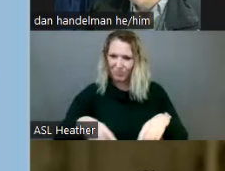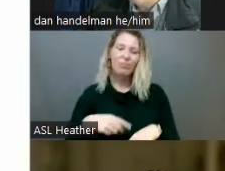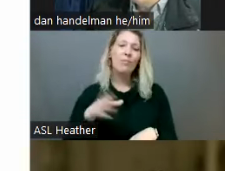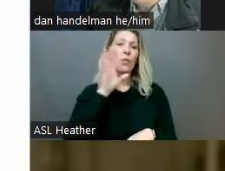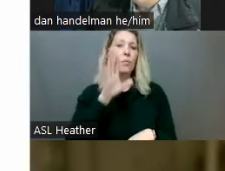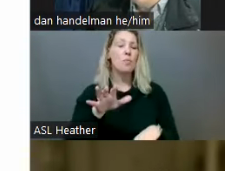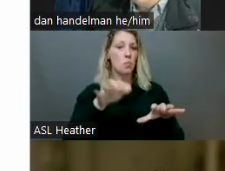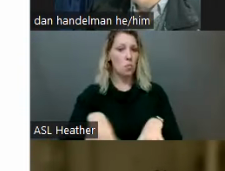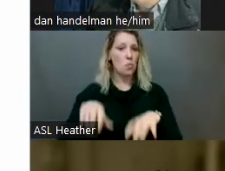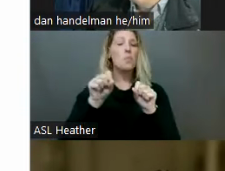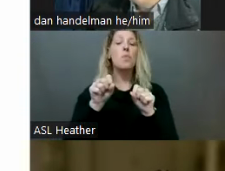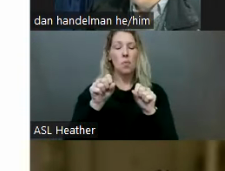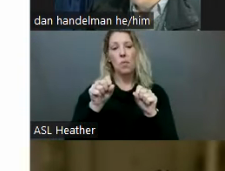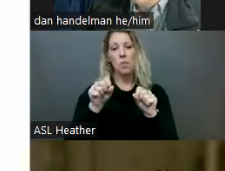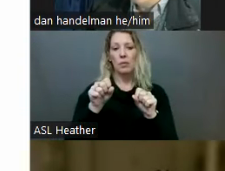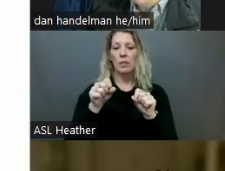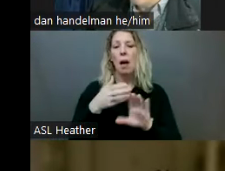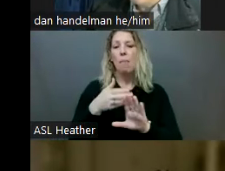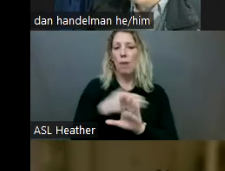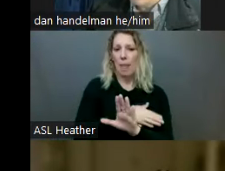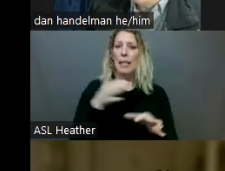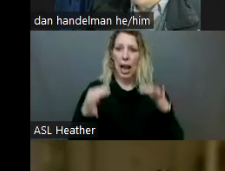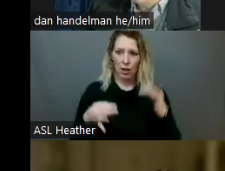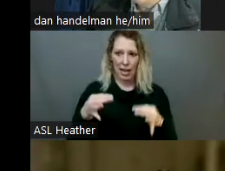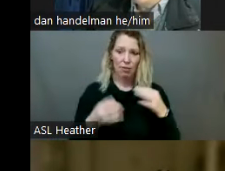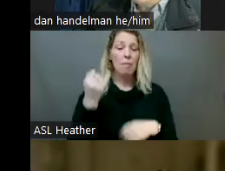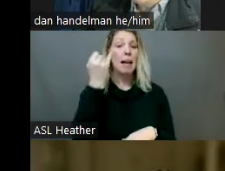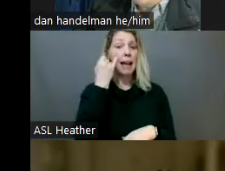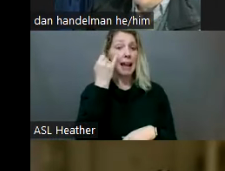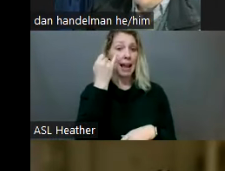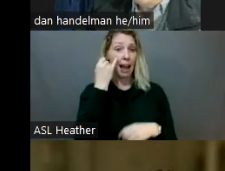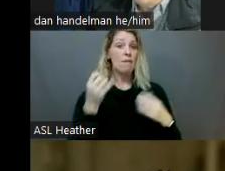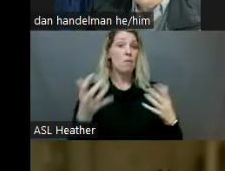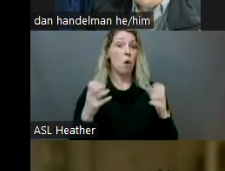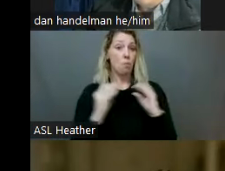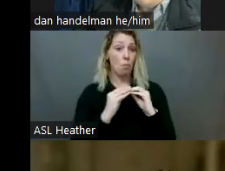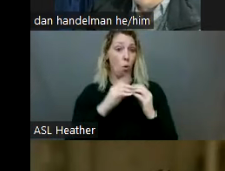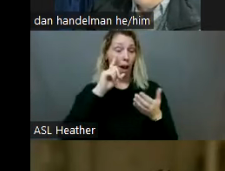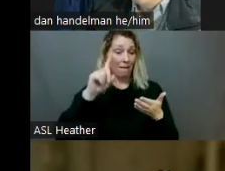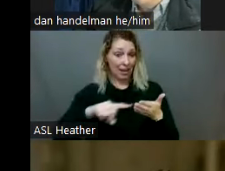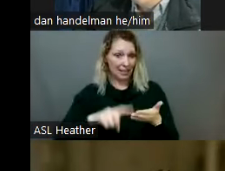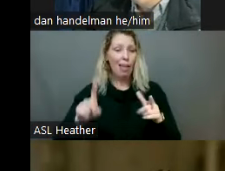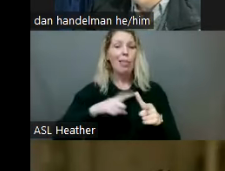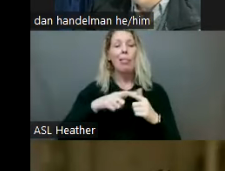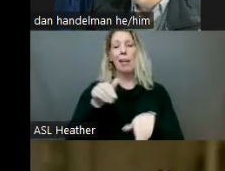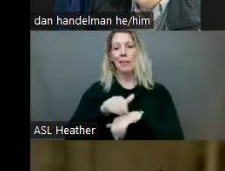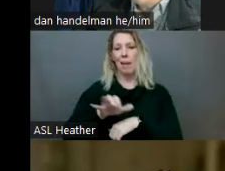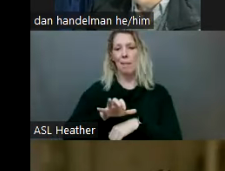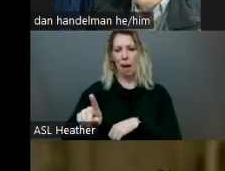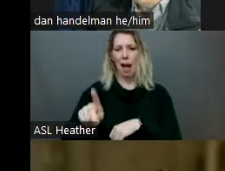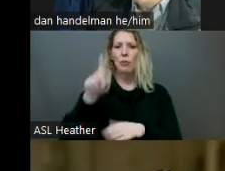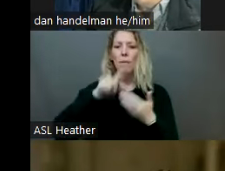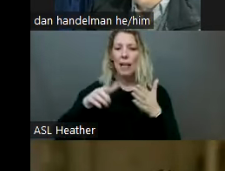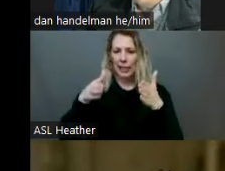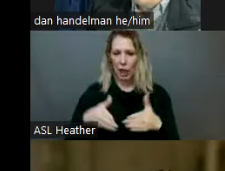hold a preliminary hearing. And that if the panel wants there to be more investigation, they'll send it back to the investigators. But either